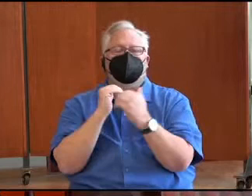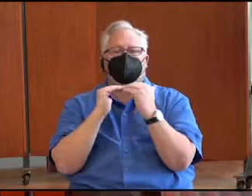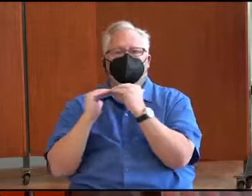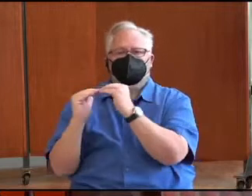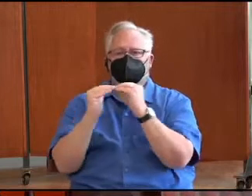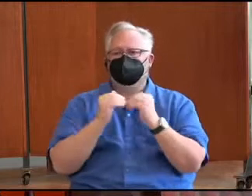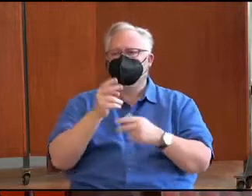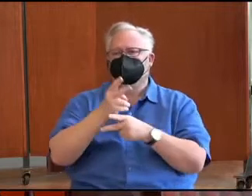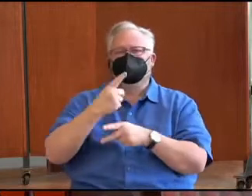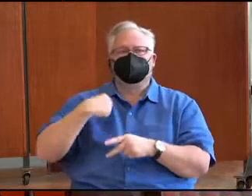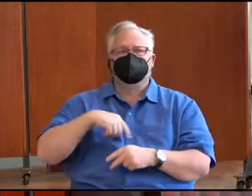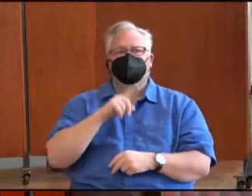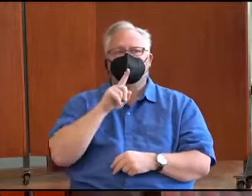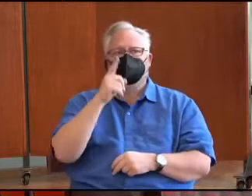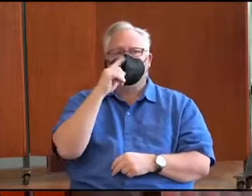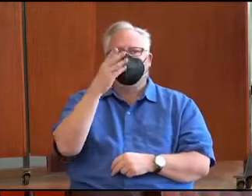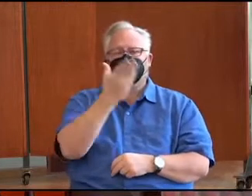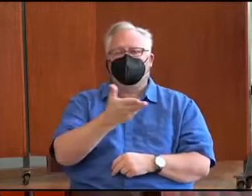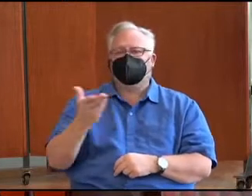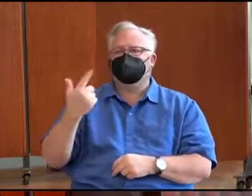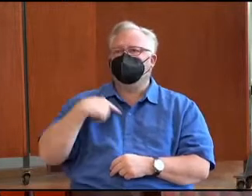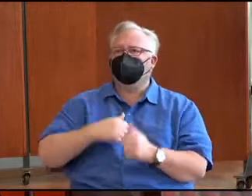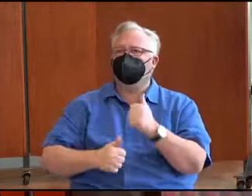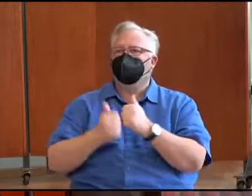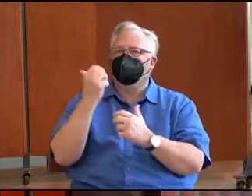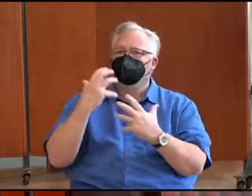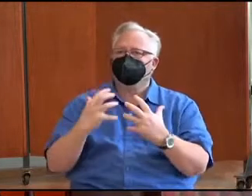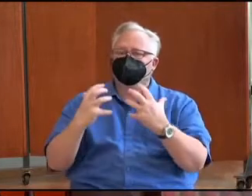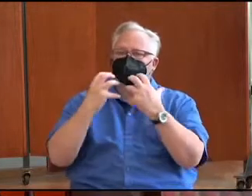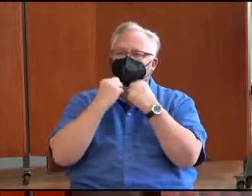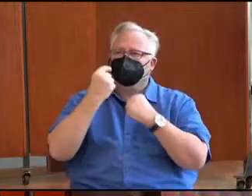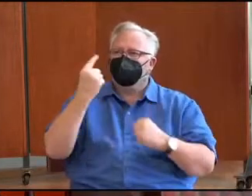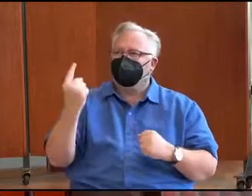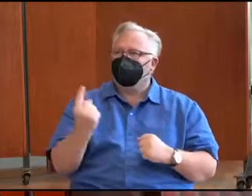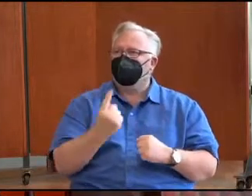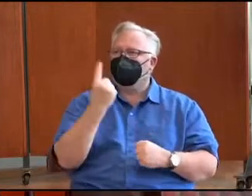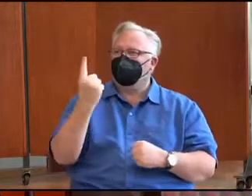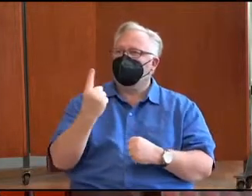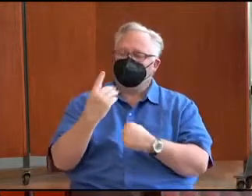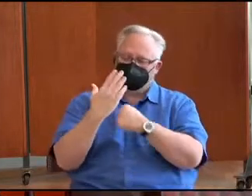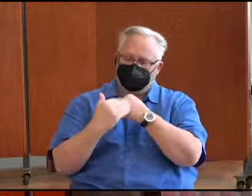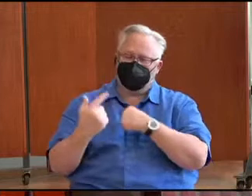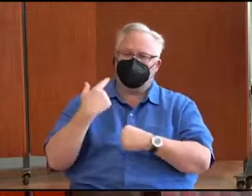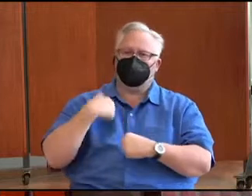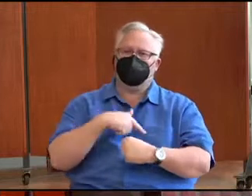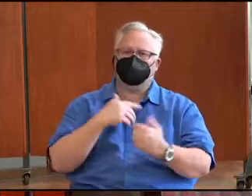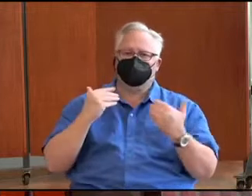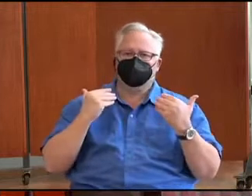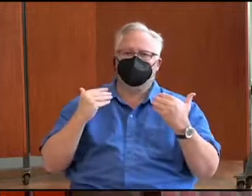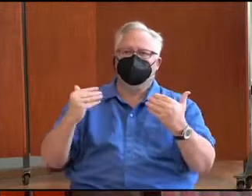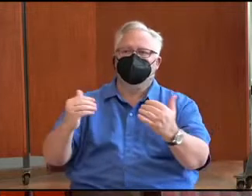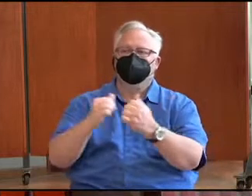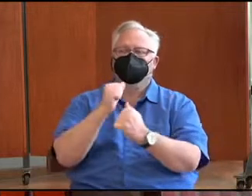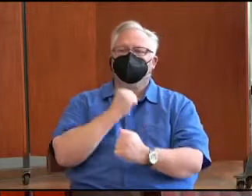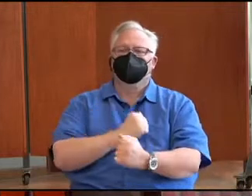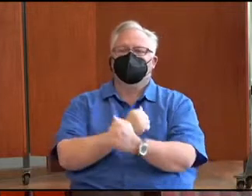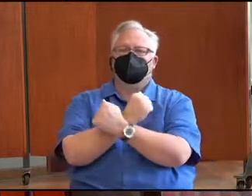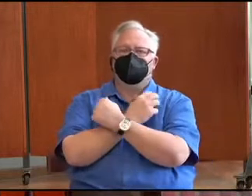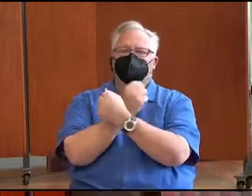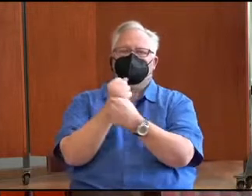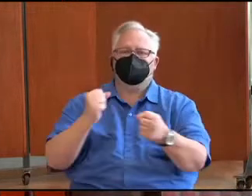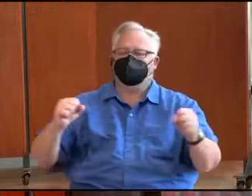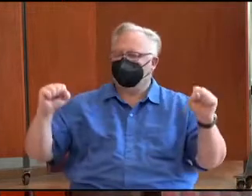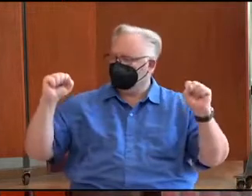us true to that which we hold most dear, always calling us forward in love and liberation.